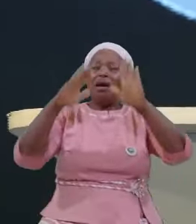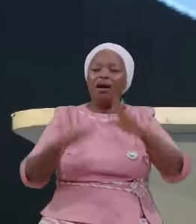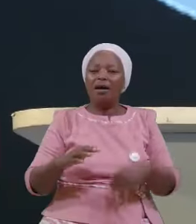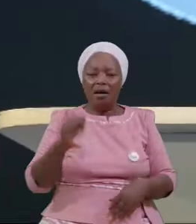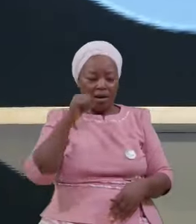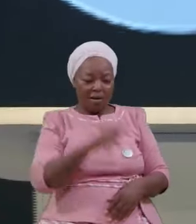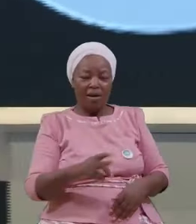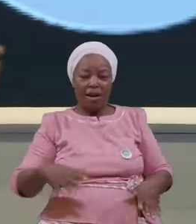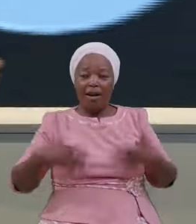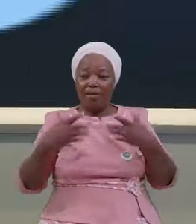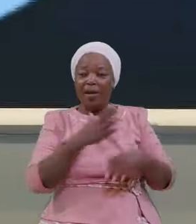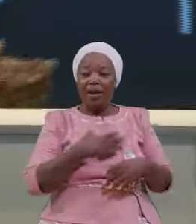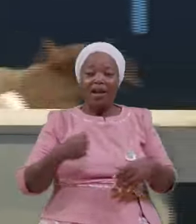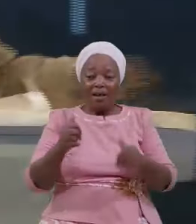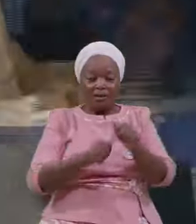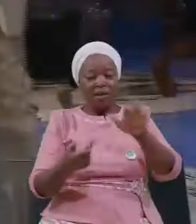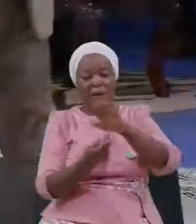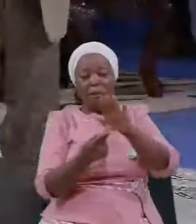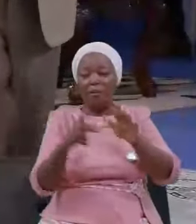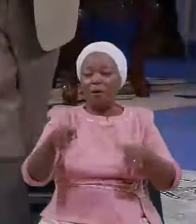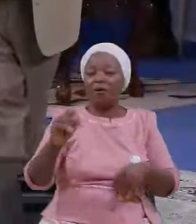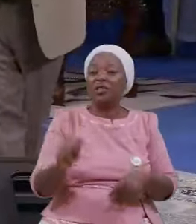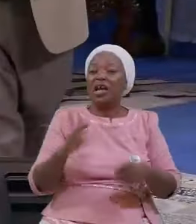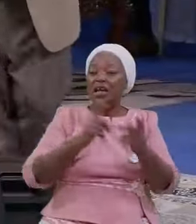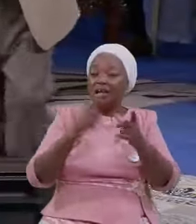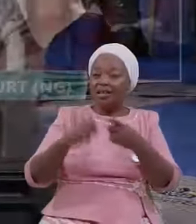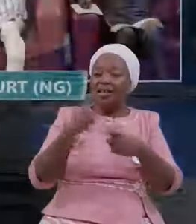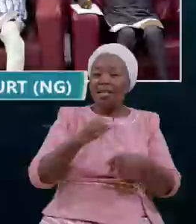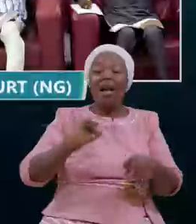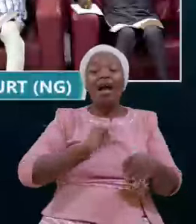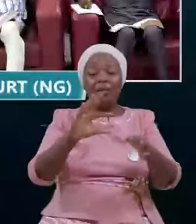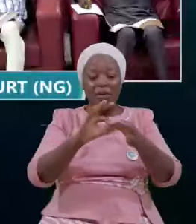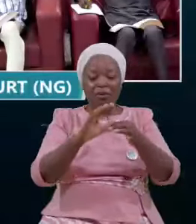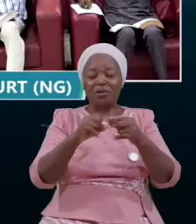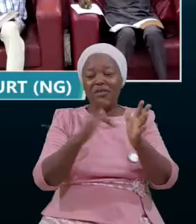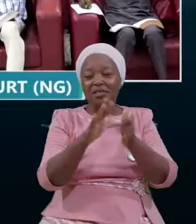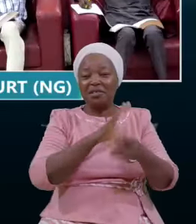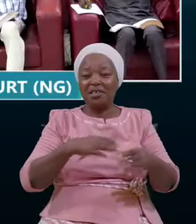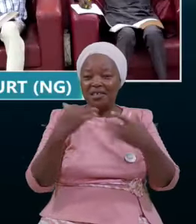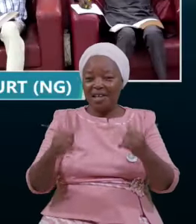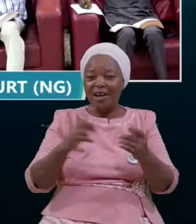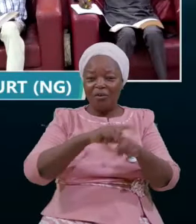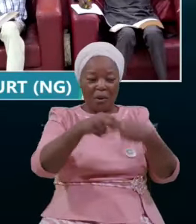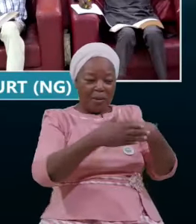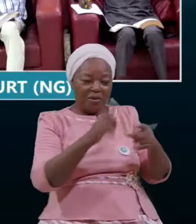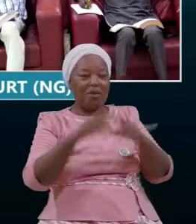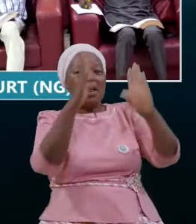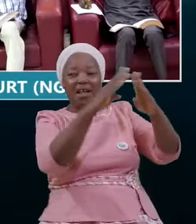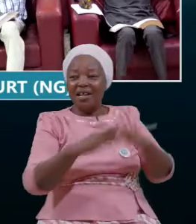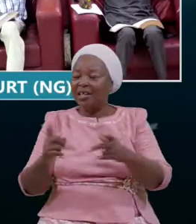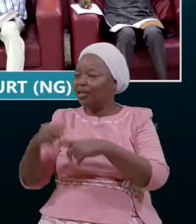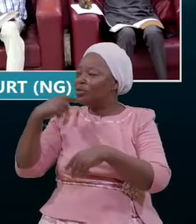had, and said, I belong to Jesus now. Went back to the town and told the people in the town. He